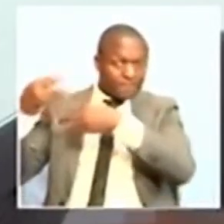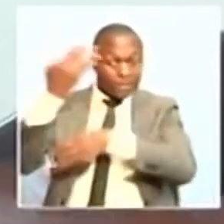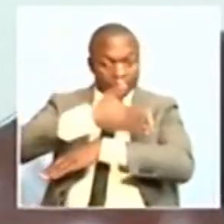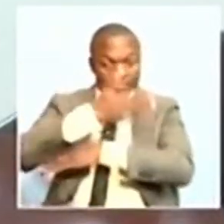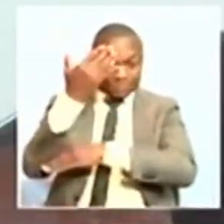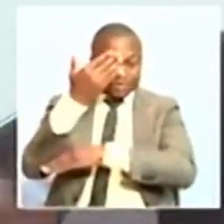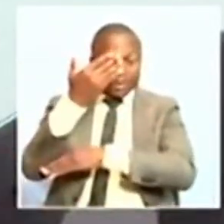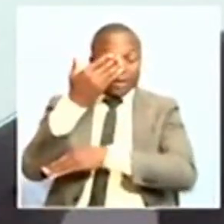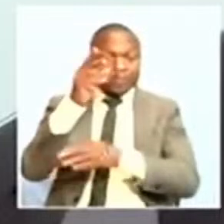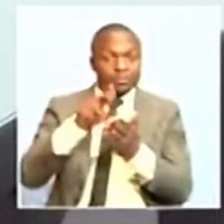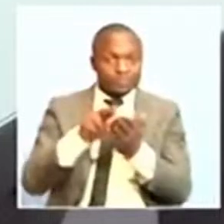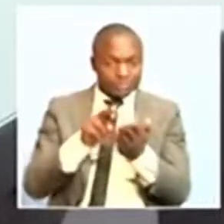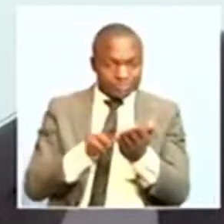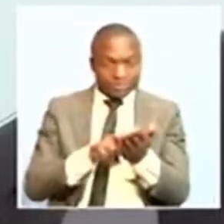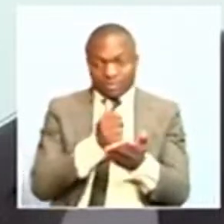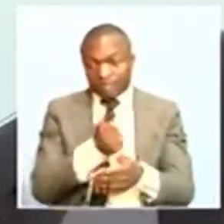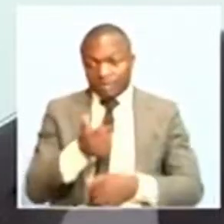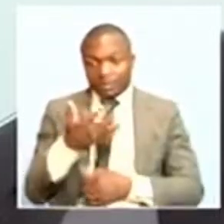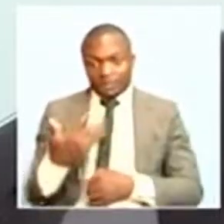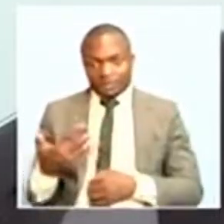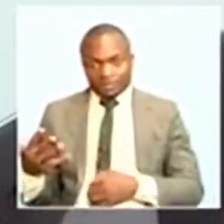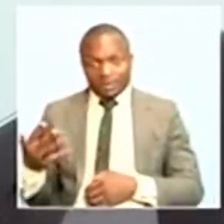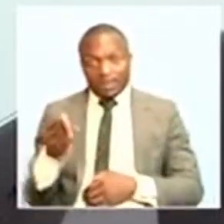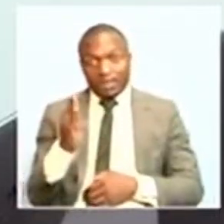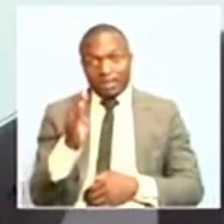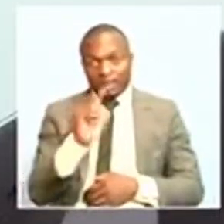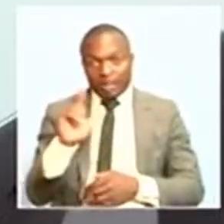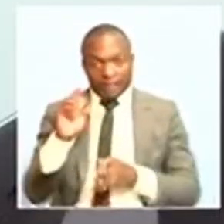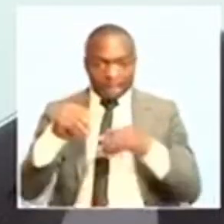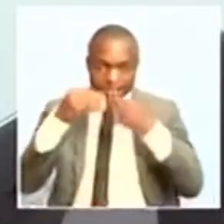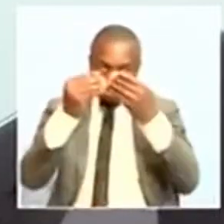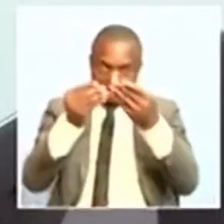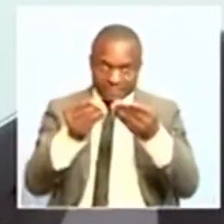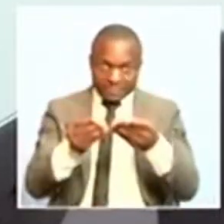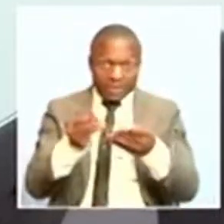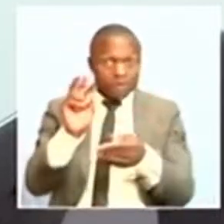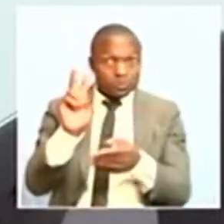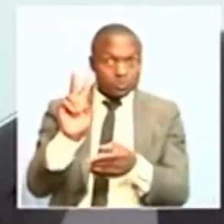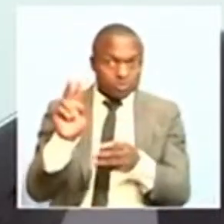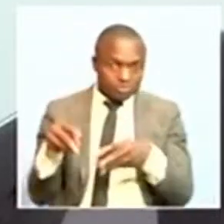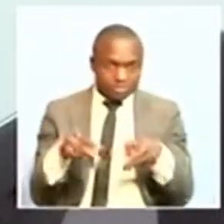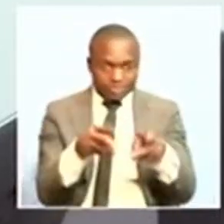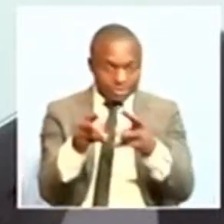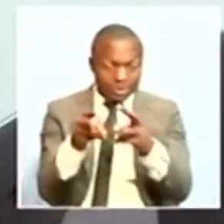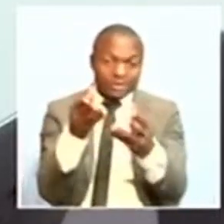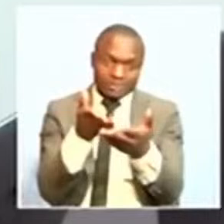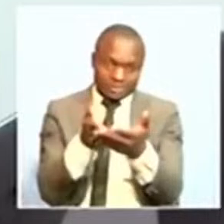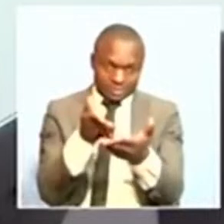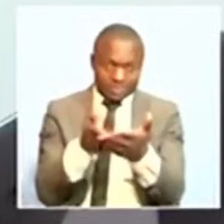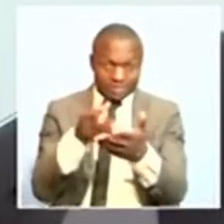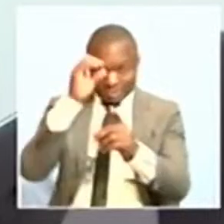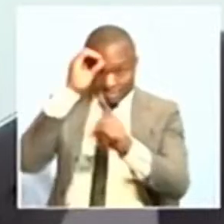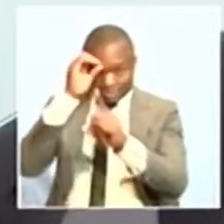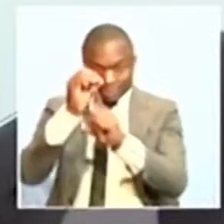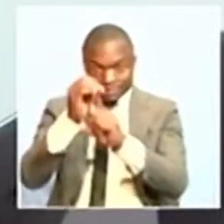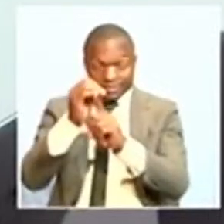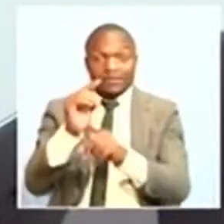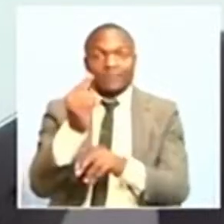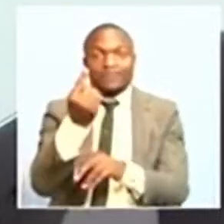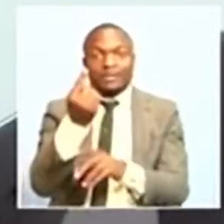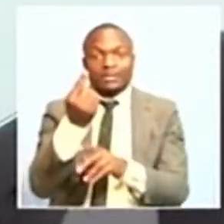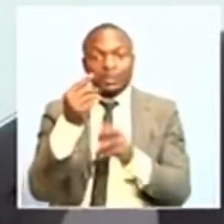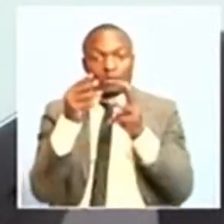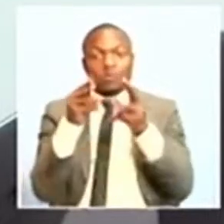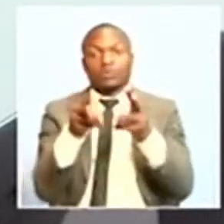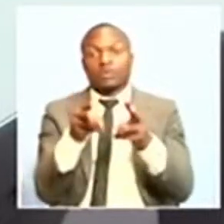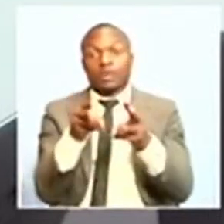excise duty payable on certain goods, the bill has provided 2 measures on this object. And the first one,